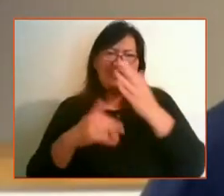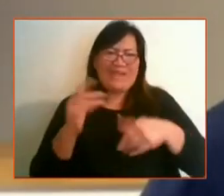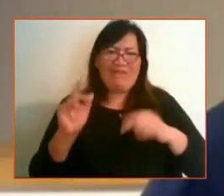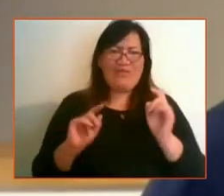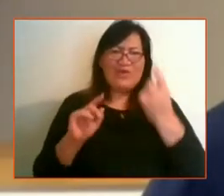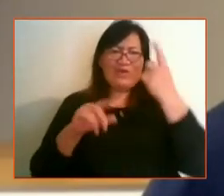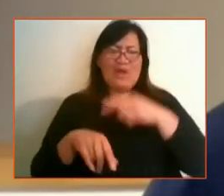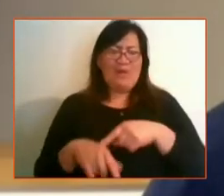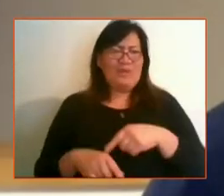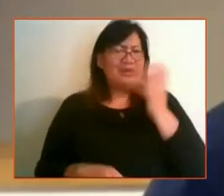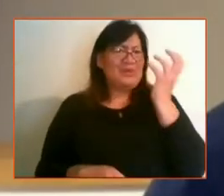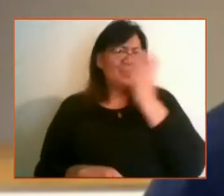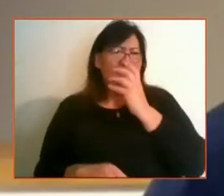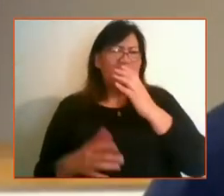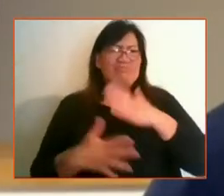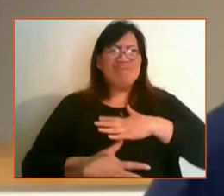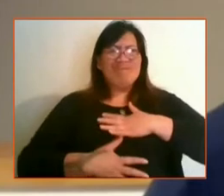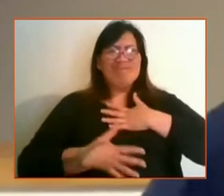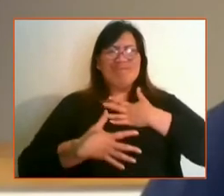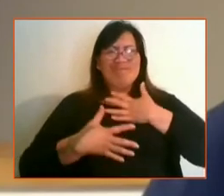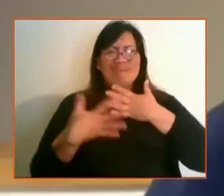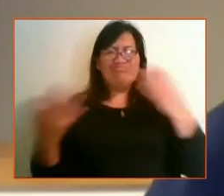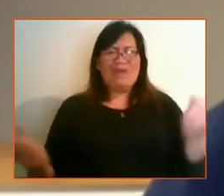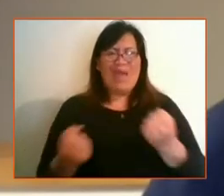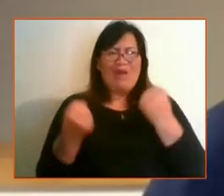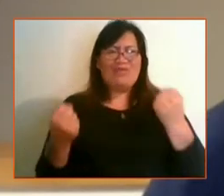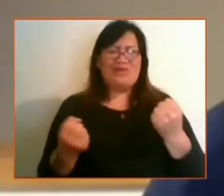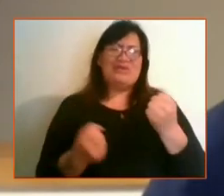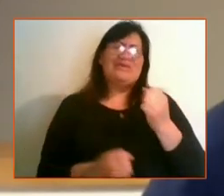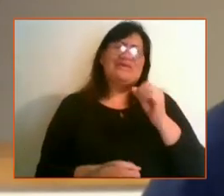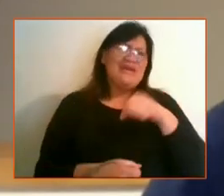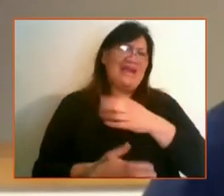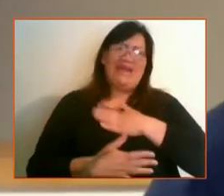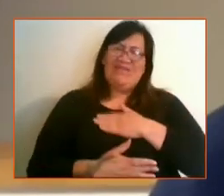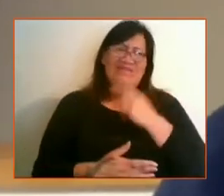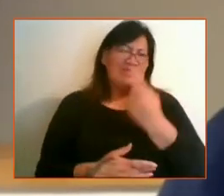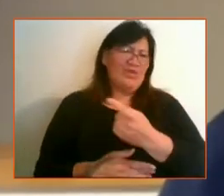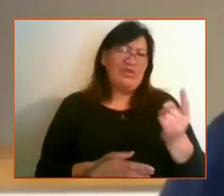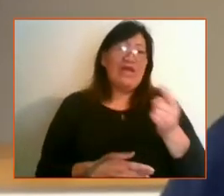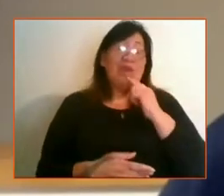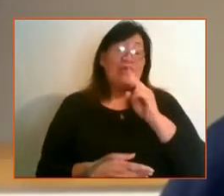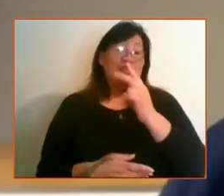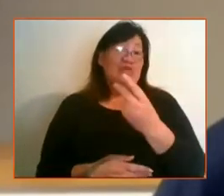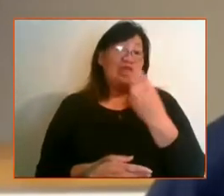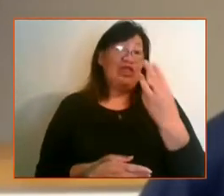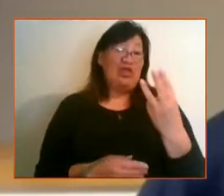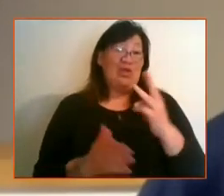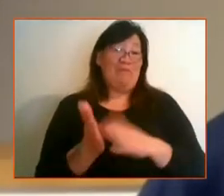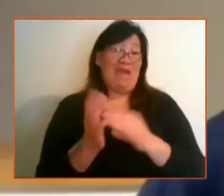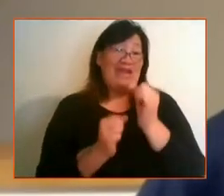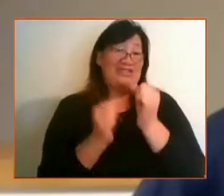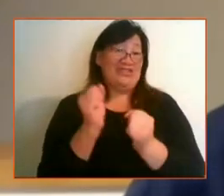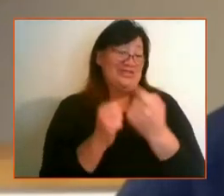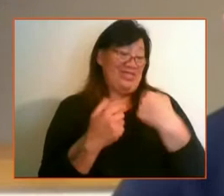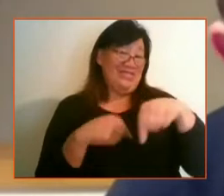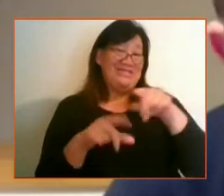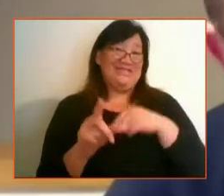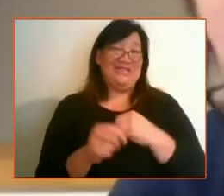was incredibly moving and powerful. I loved every moment of it. And that was on the 23rd of March this year.